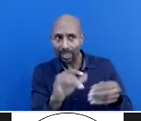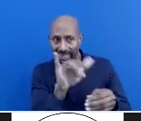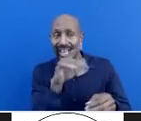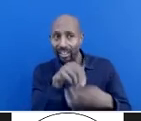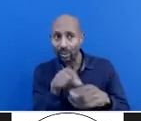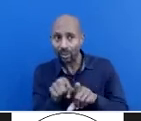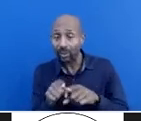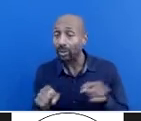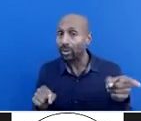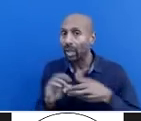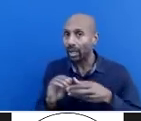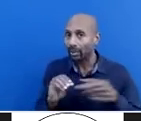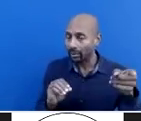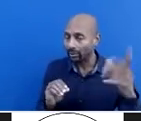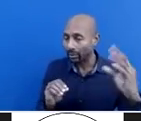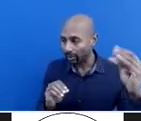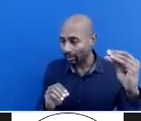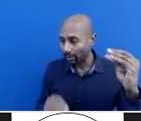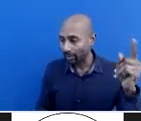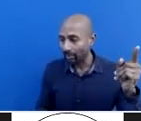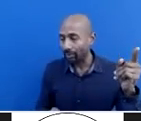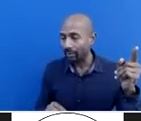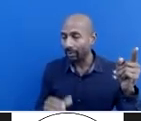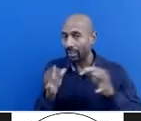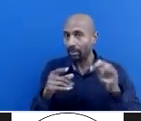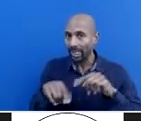between dancing and praise and sort of